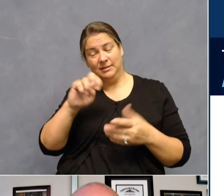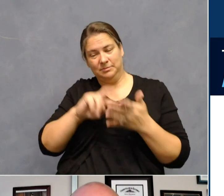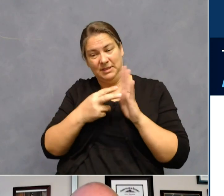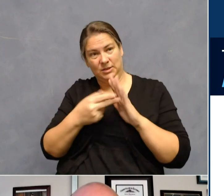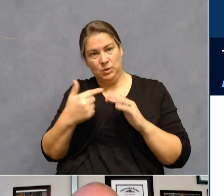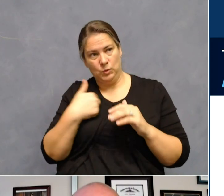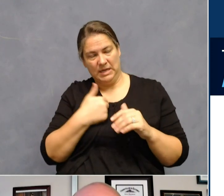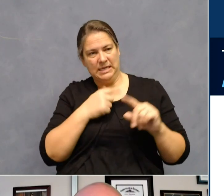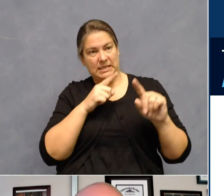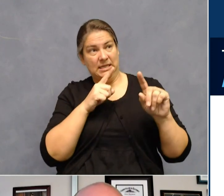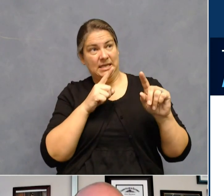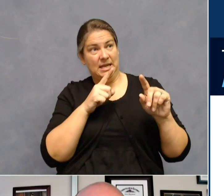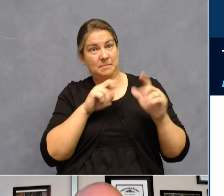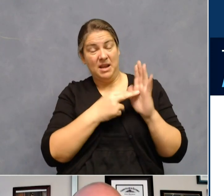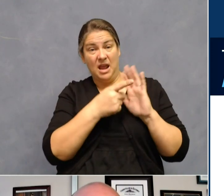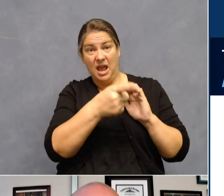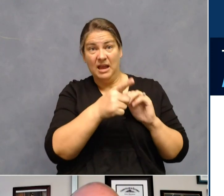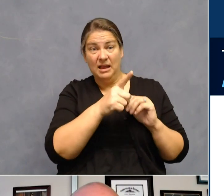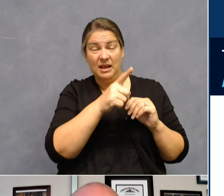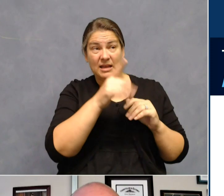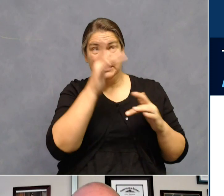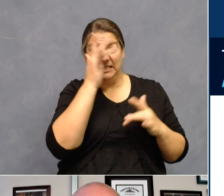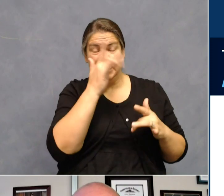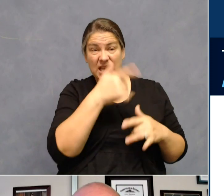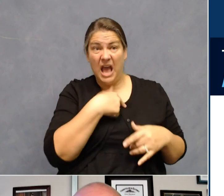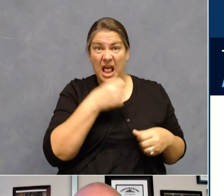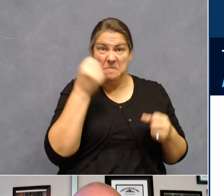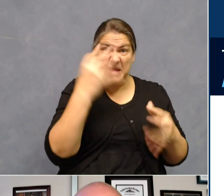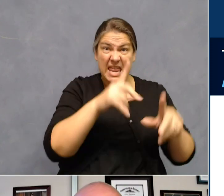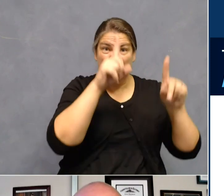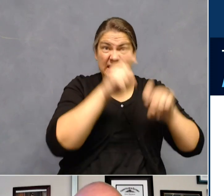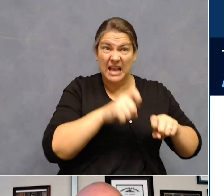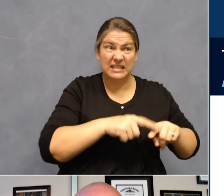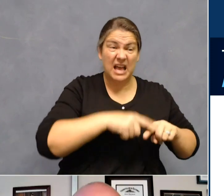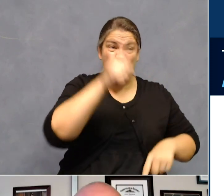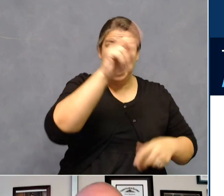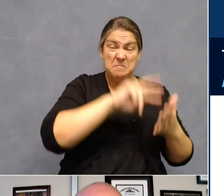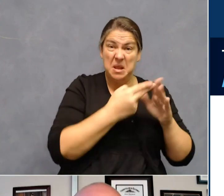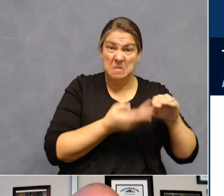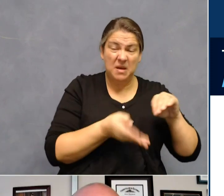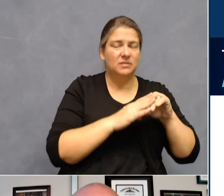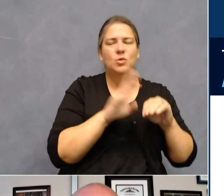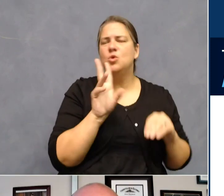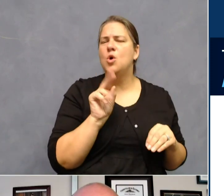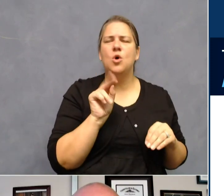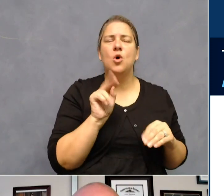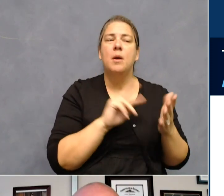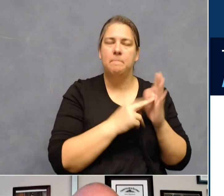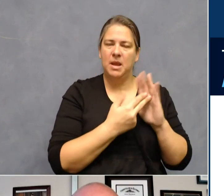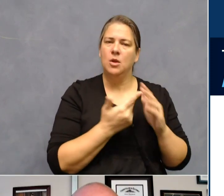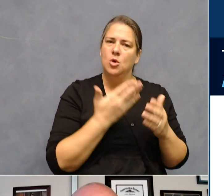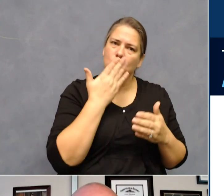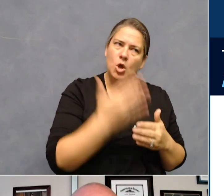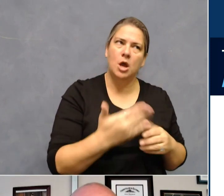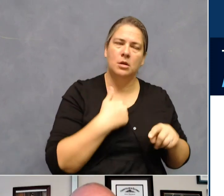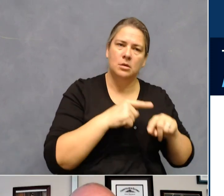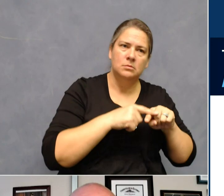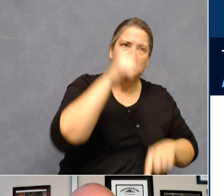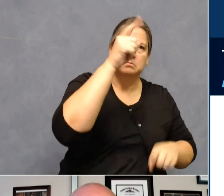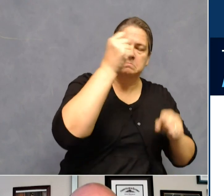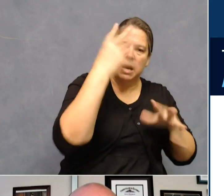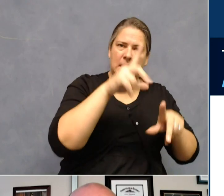to find it so we can try to take the right actions. Beyond that point, we have to rely on Kentuckians to do what needs to be